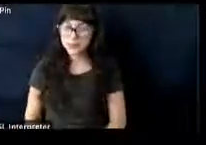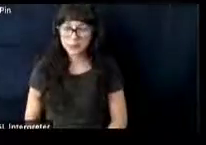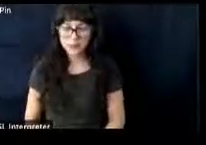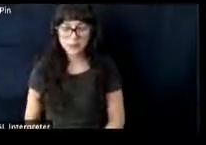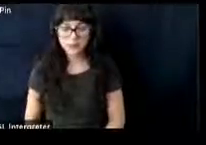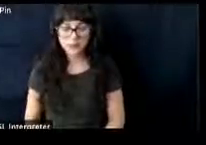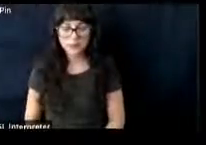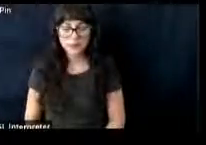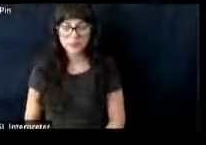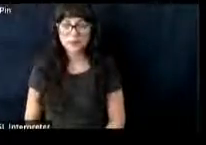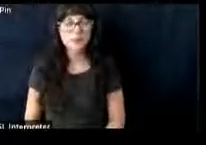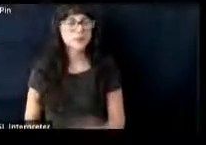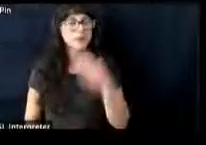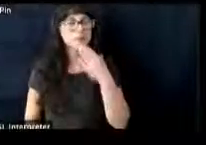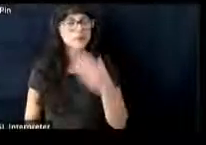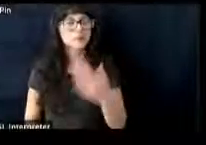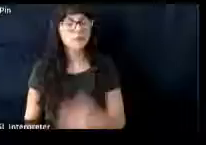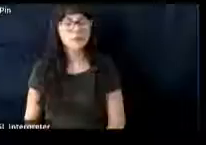Thank you so much.